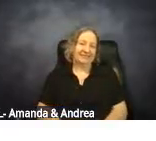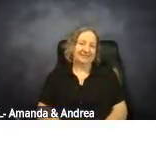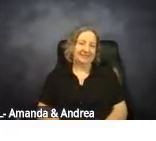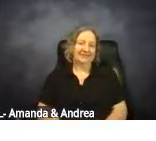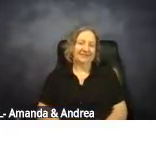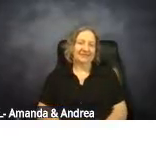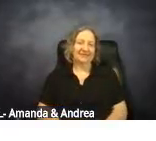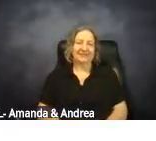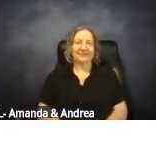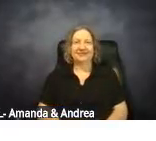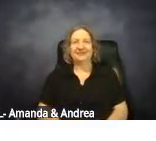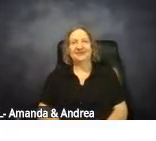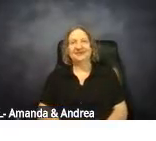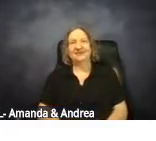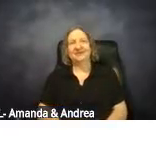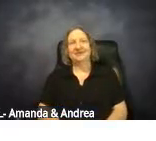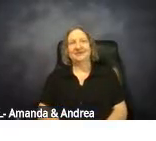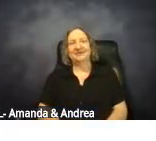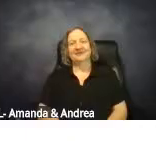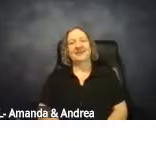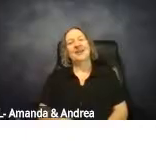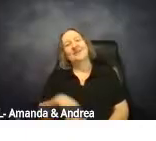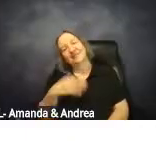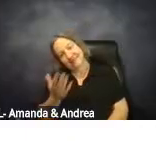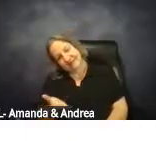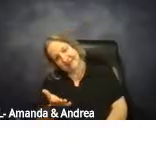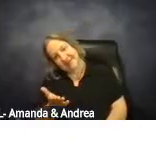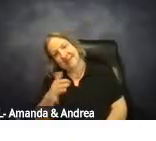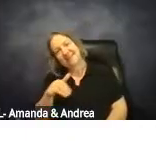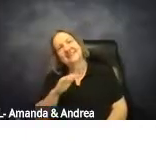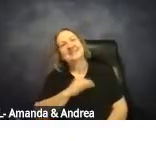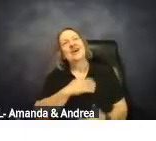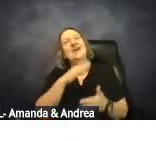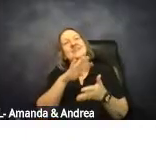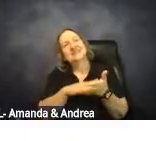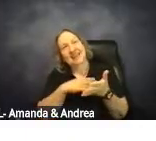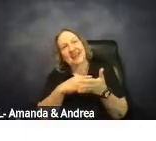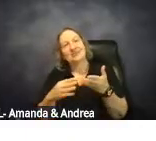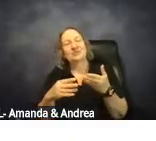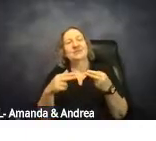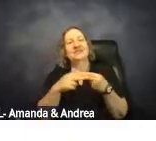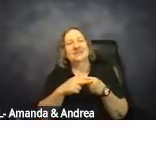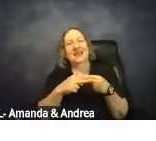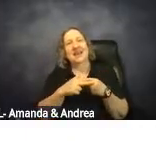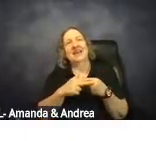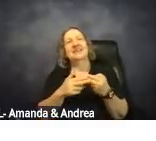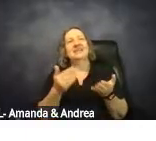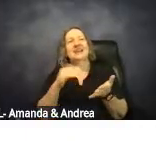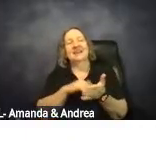Well, close. This is our schedule slide, and once again,